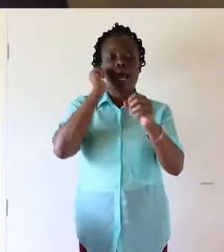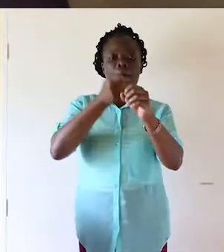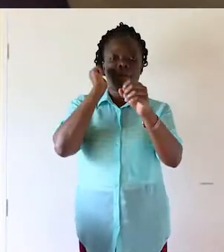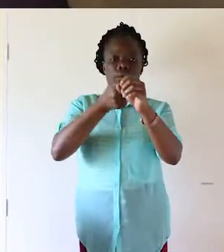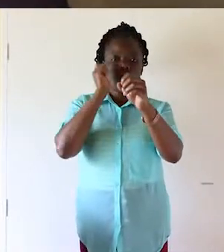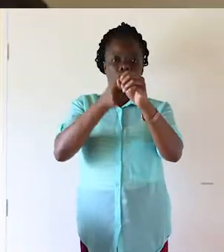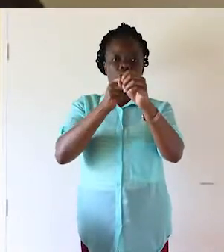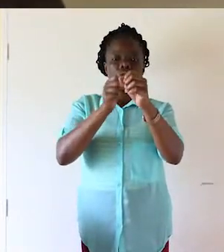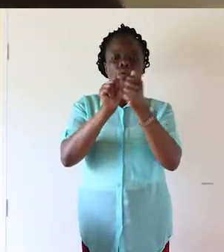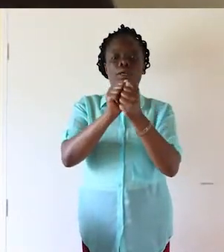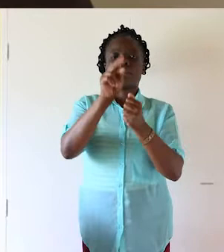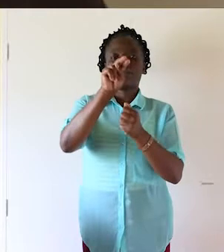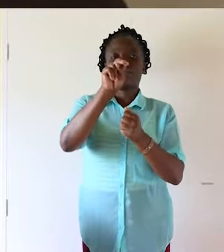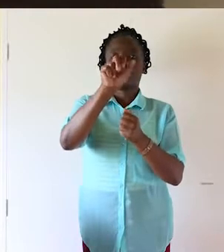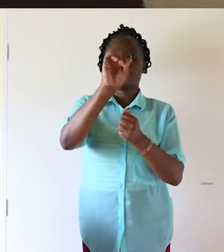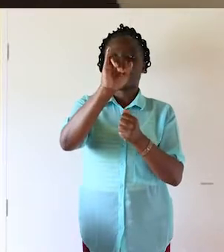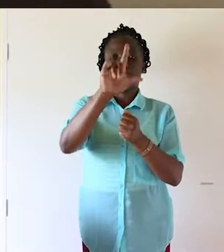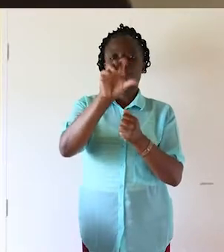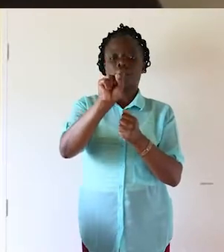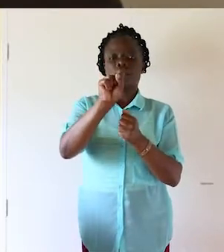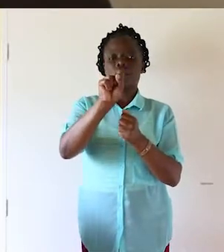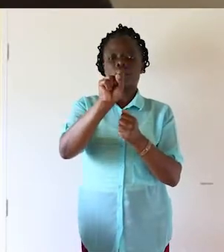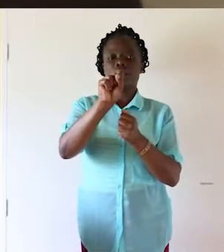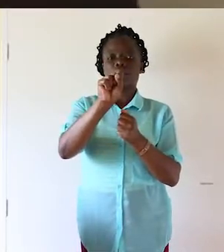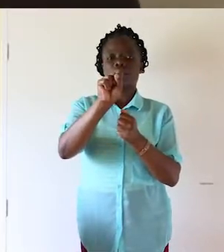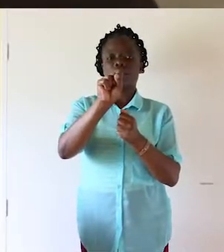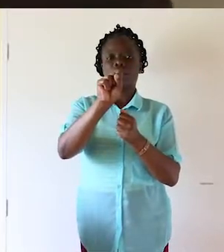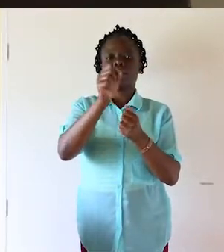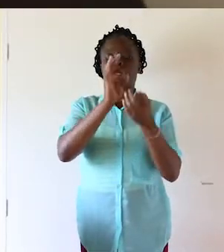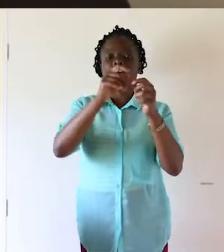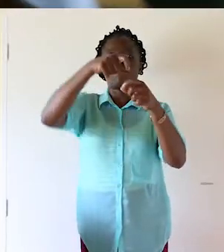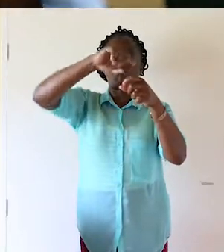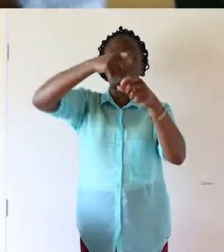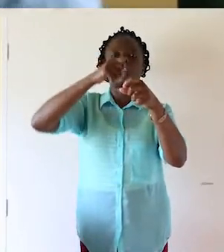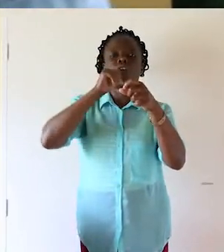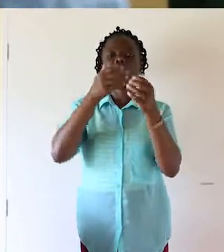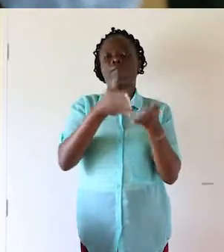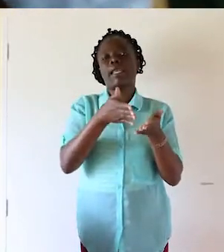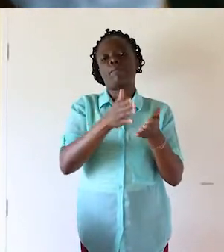Hammer to the wall with nails if screws are not available.